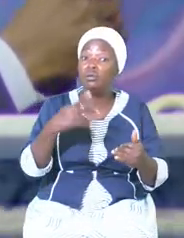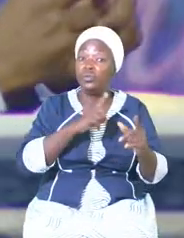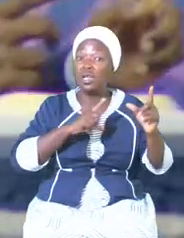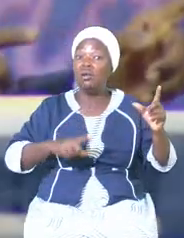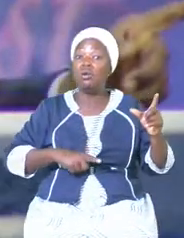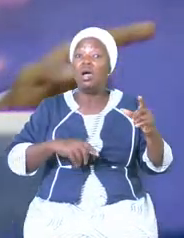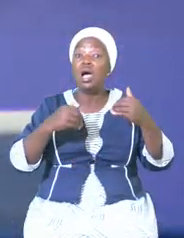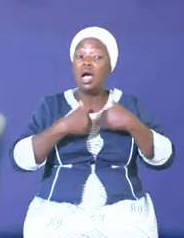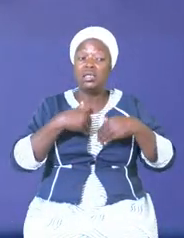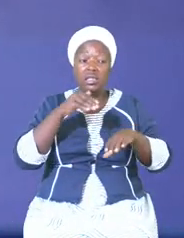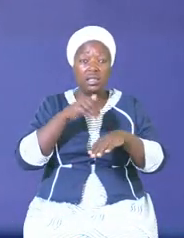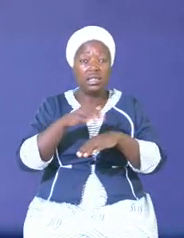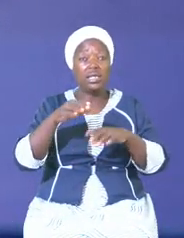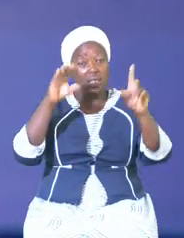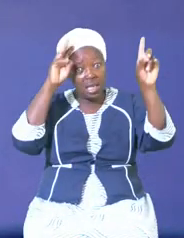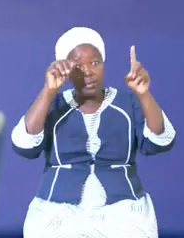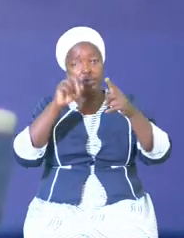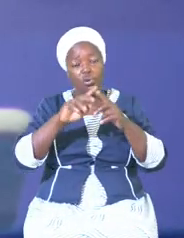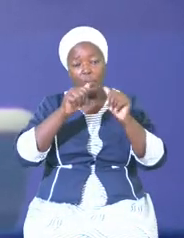to bless you in